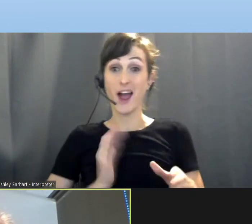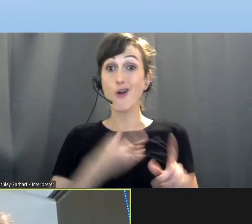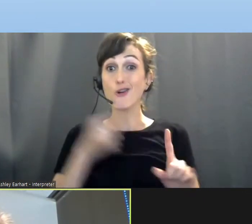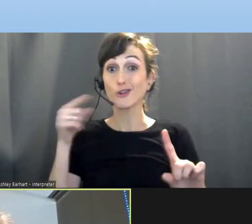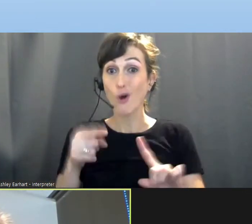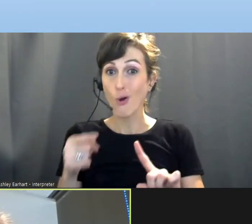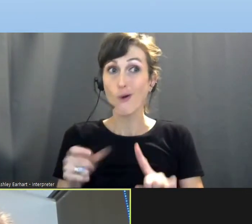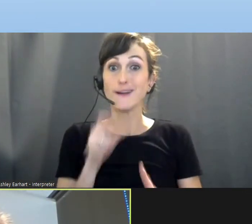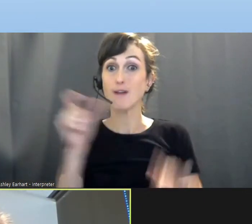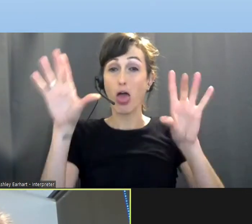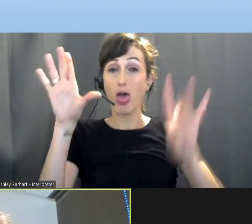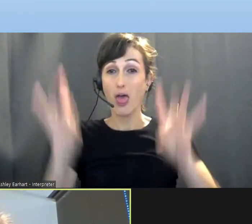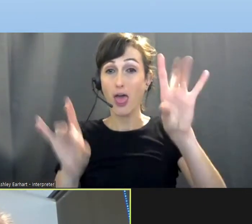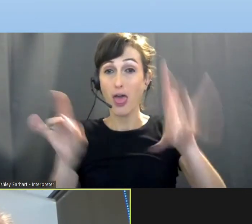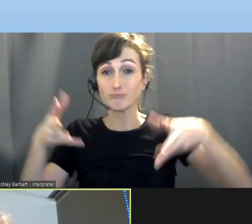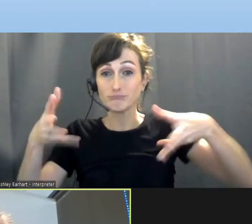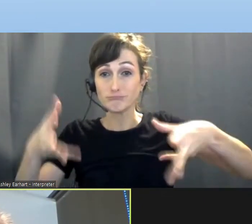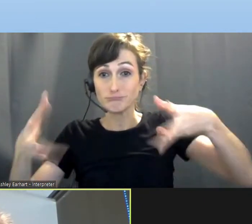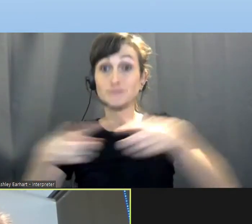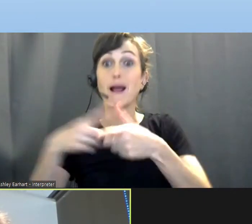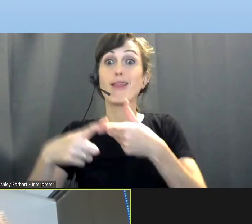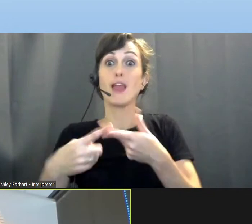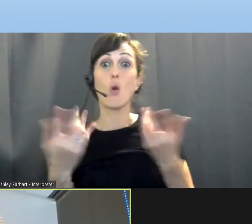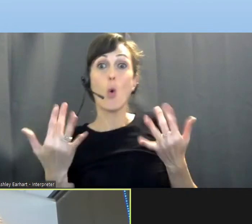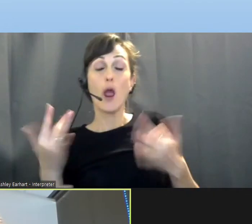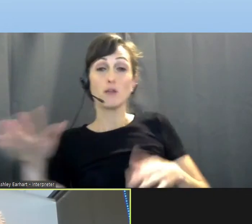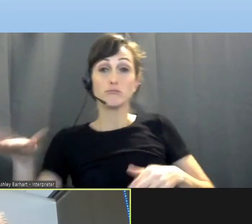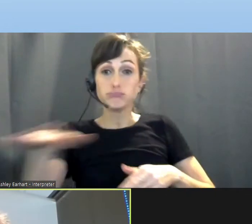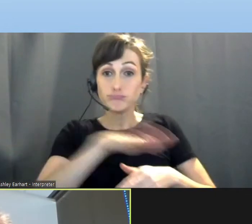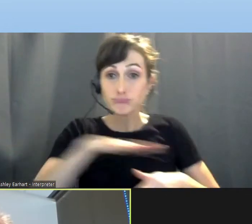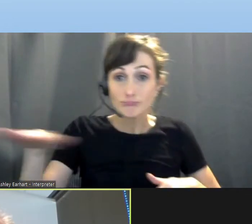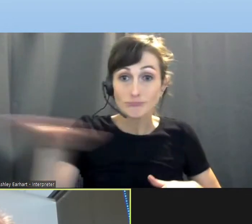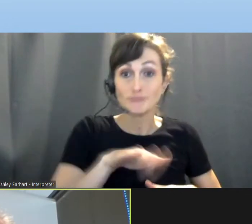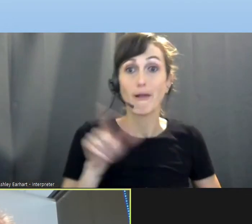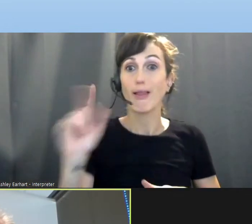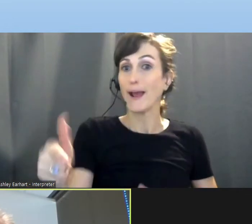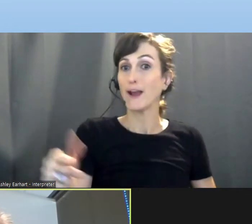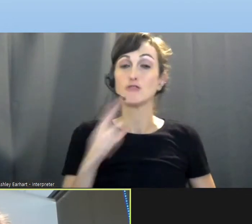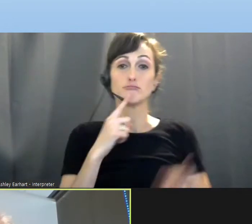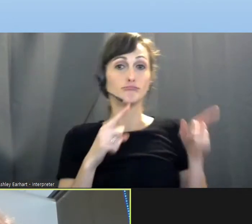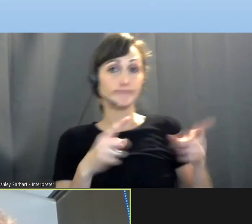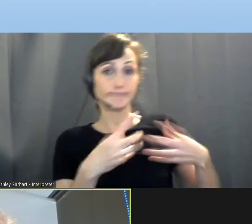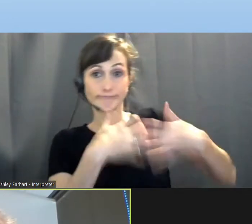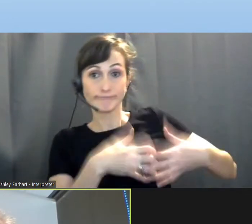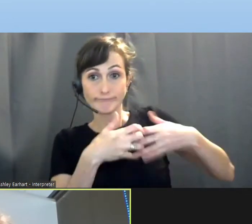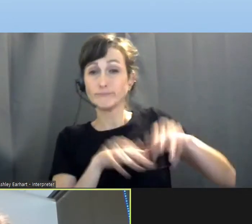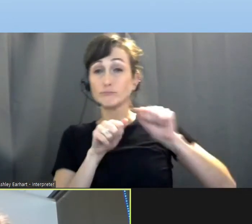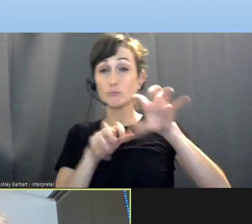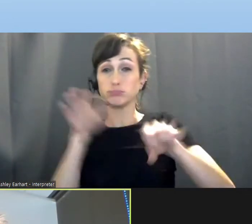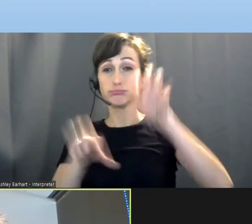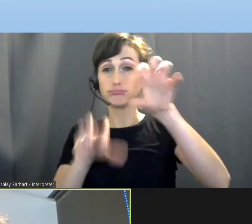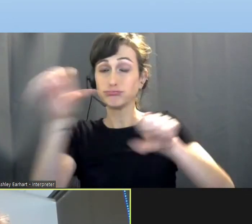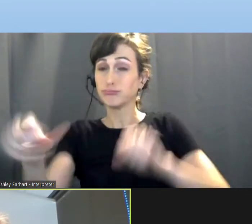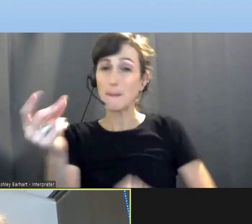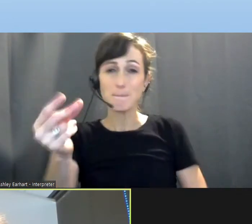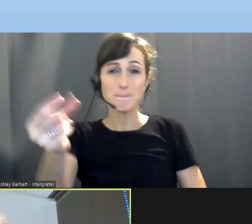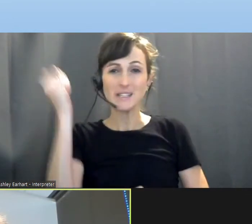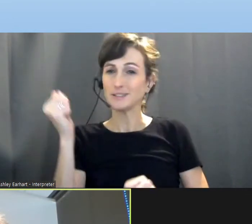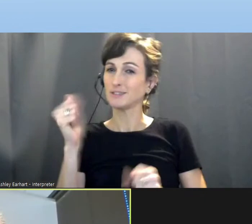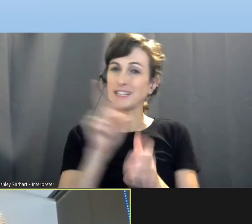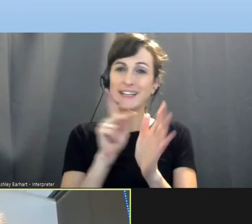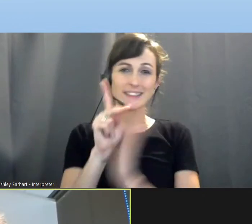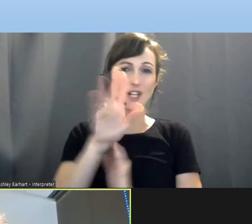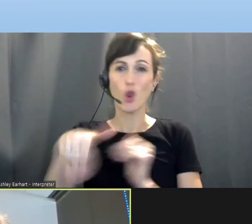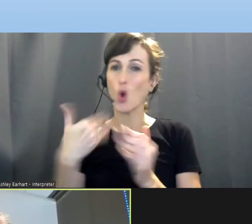is to be able to continuously do this 24/7 in occupied places. It's safe as well for